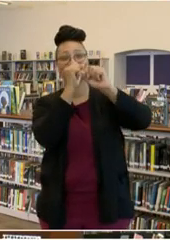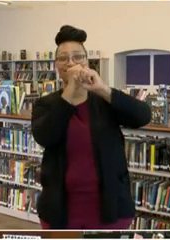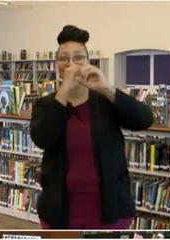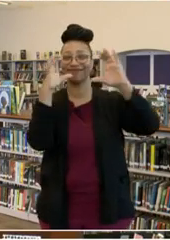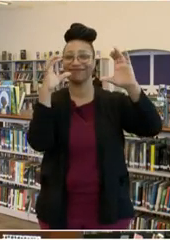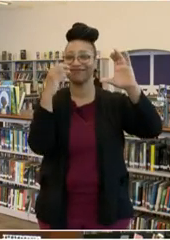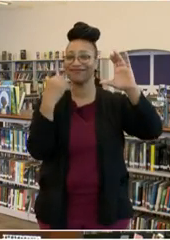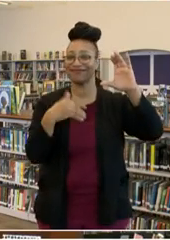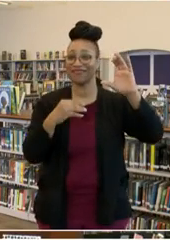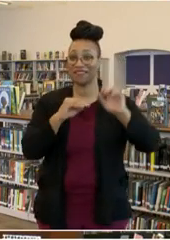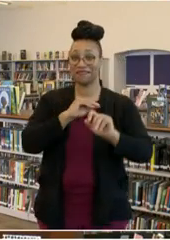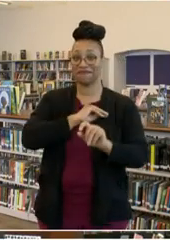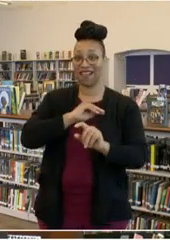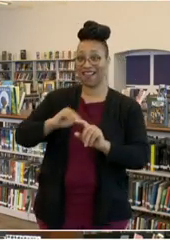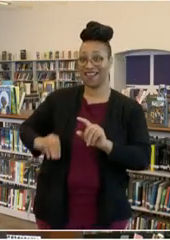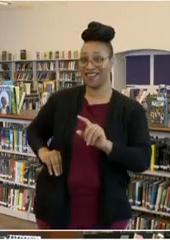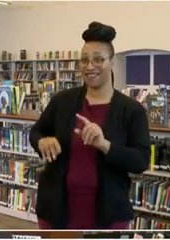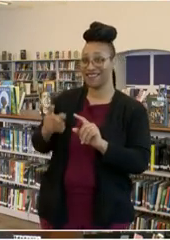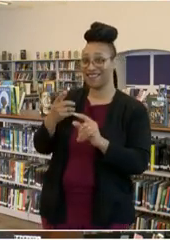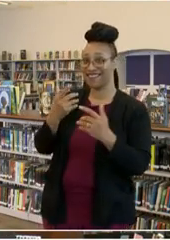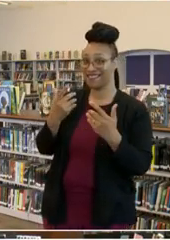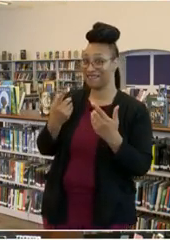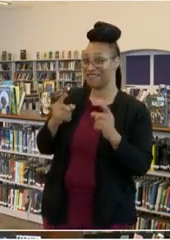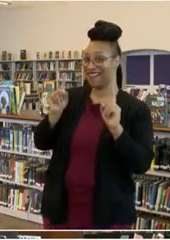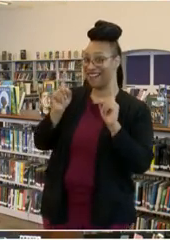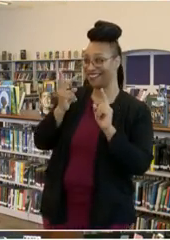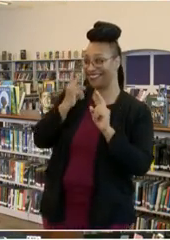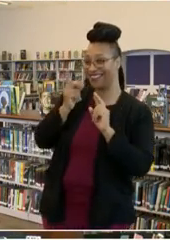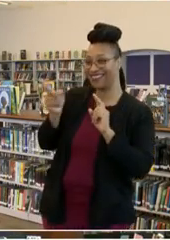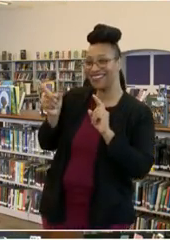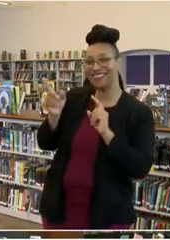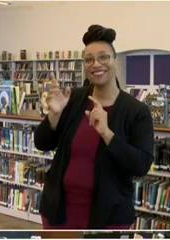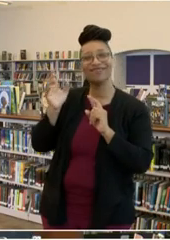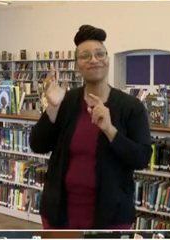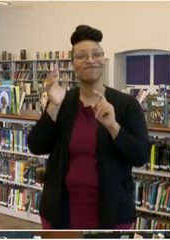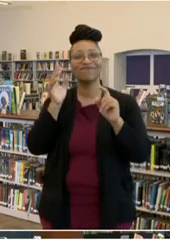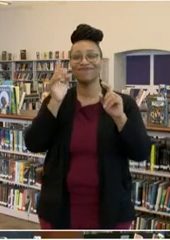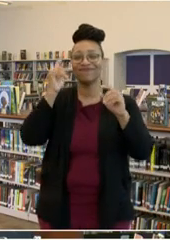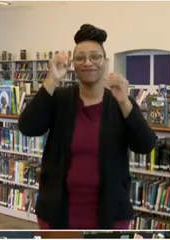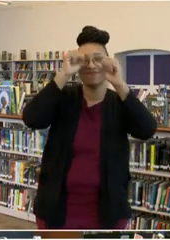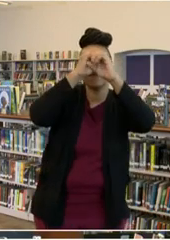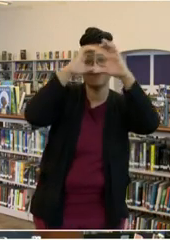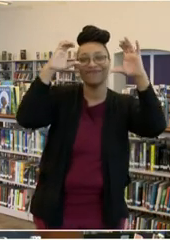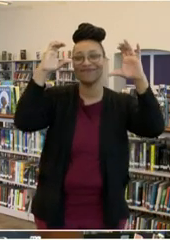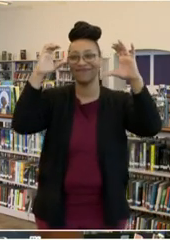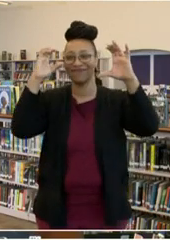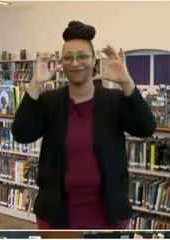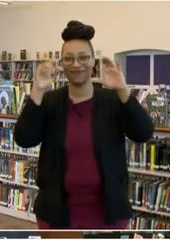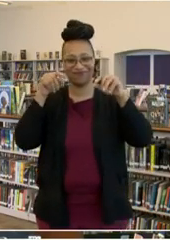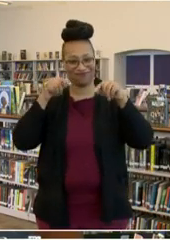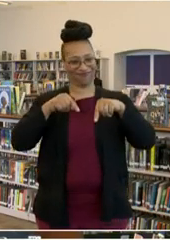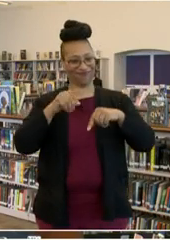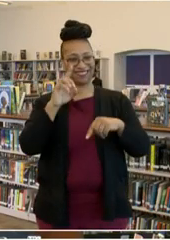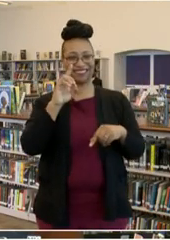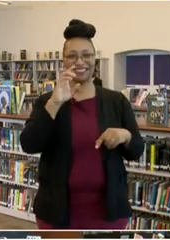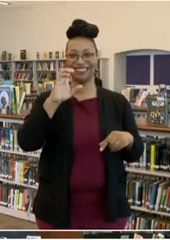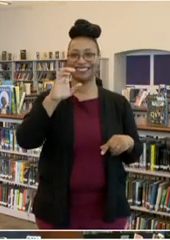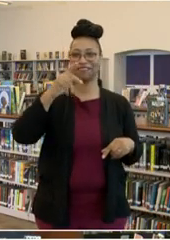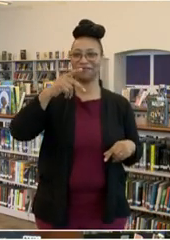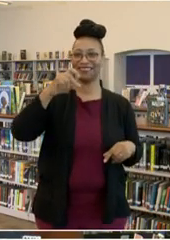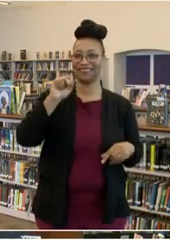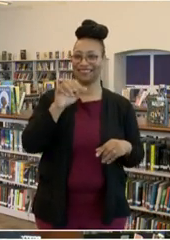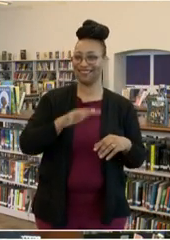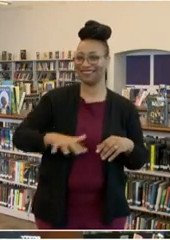another opportunity to accelerate learning in DC public schools and across the city. So thank you for supporting this effort and